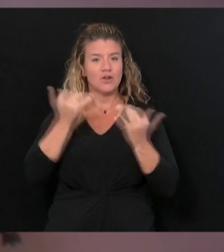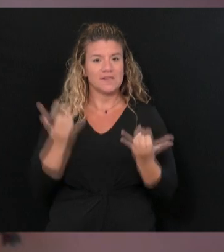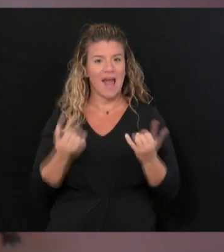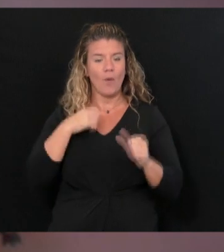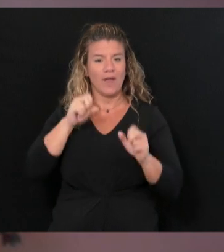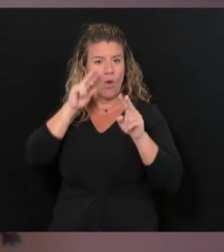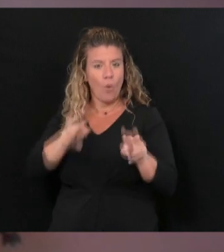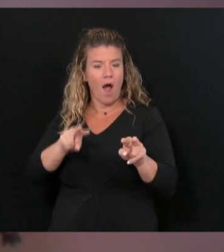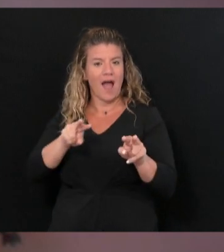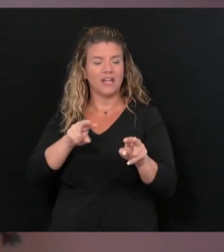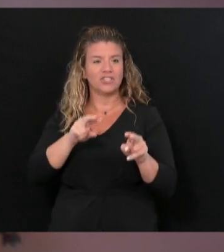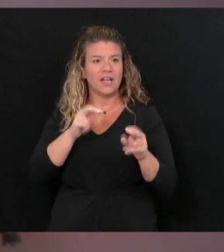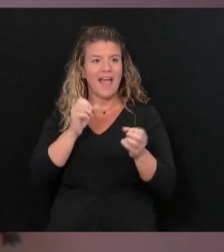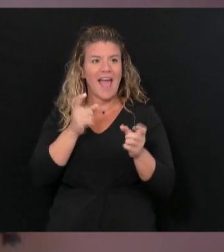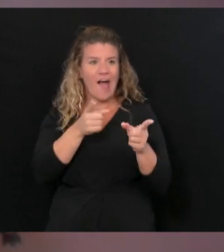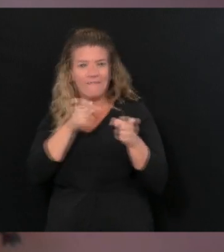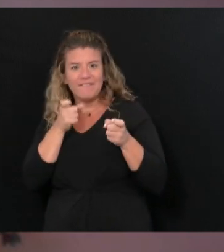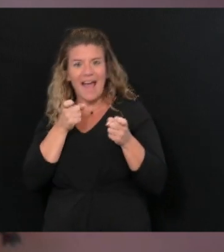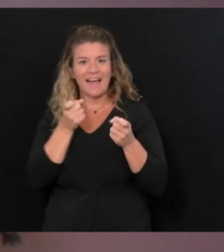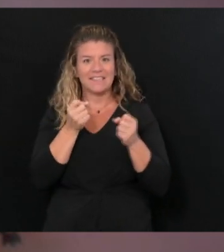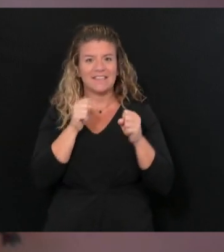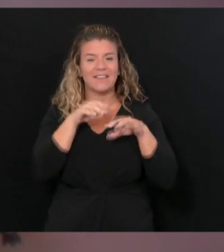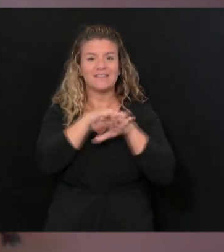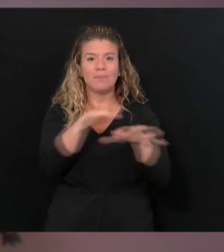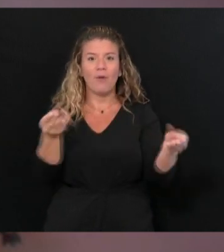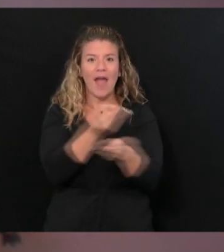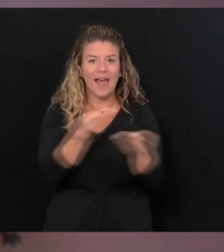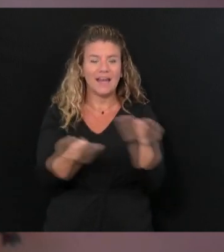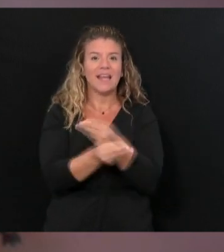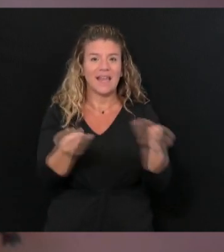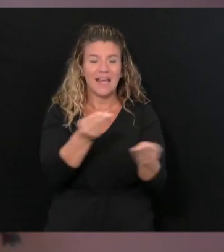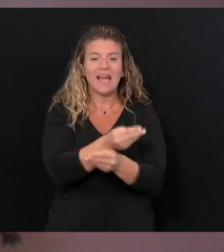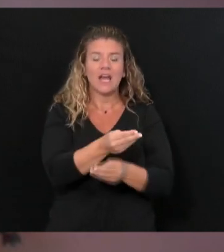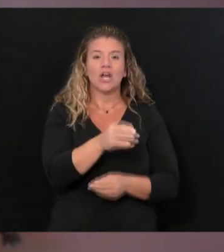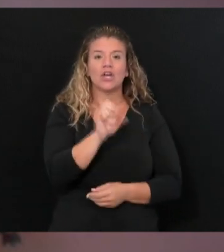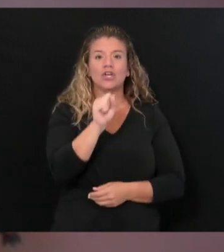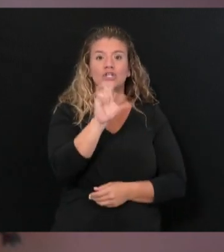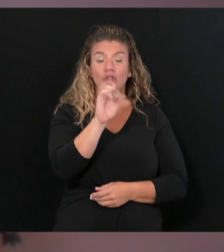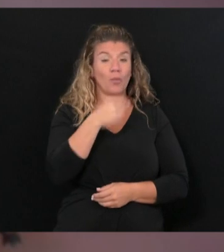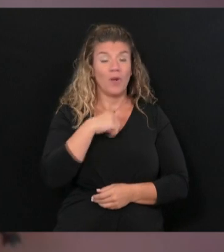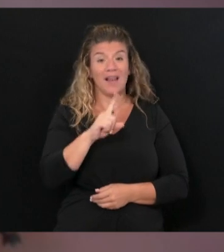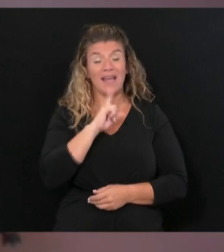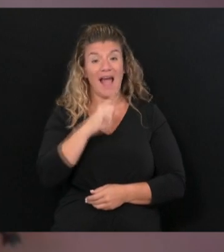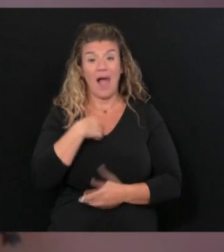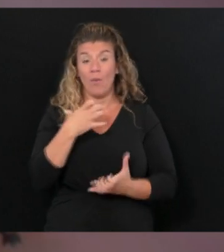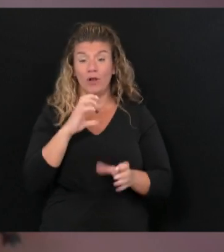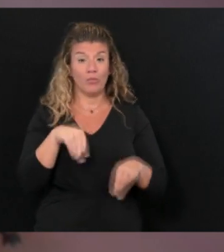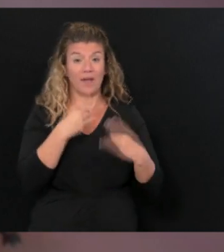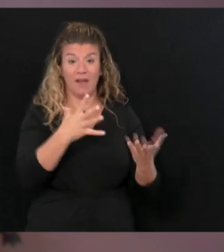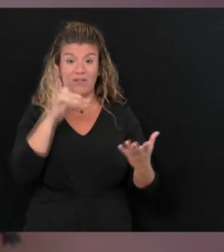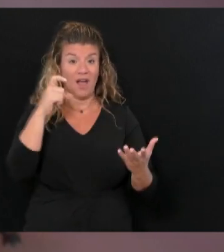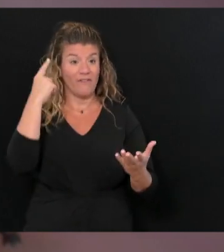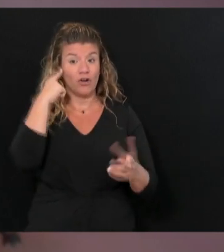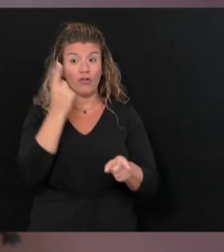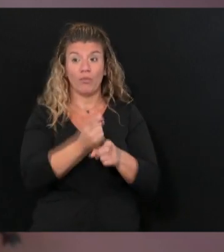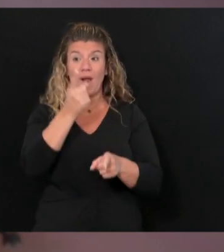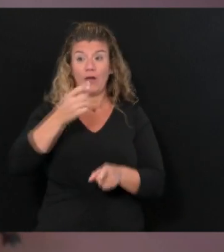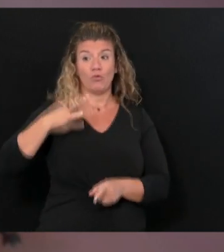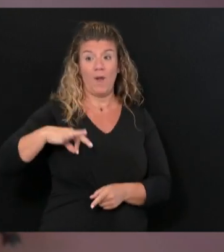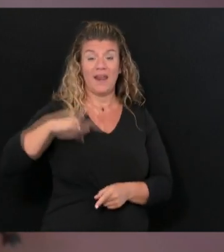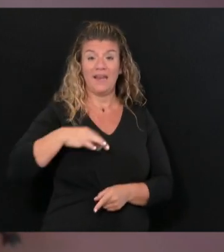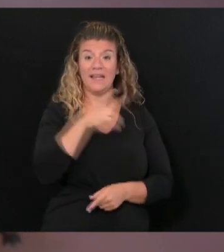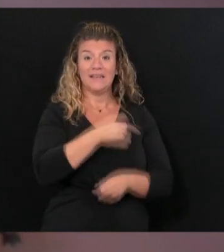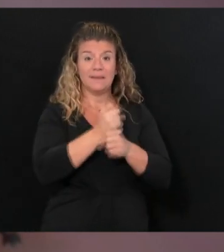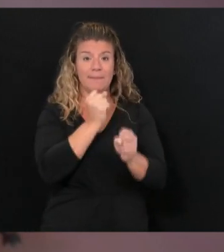community. So I really give the governor all the credit in making these moves to try to make sure